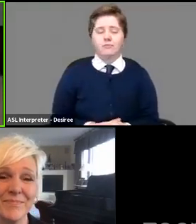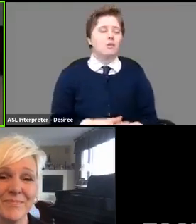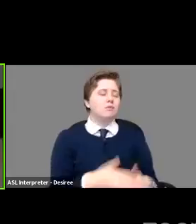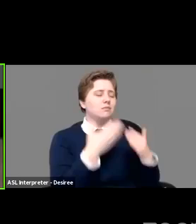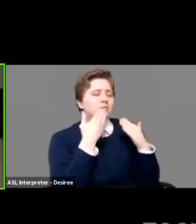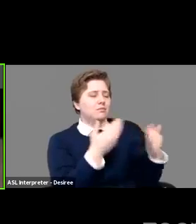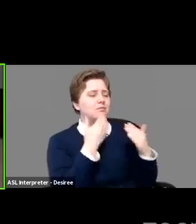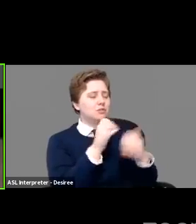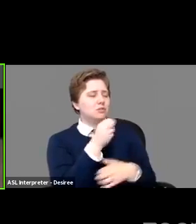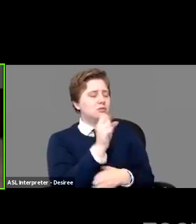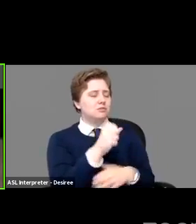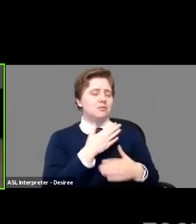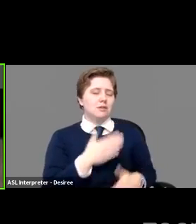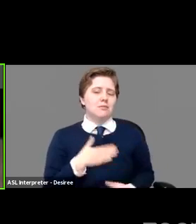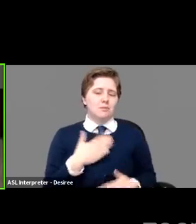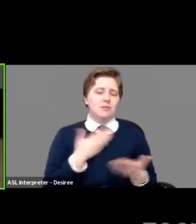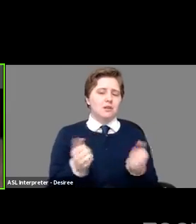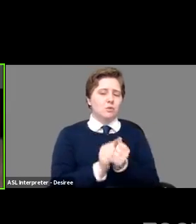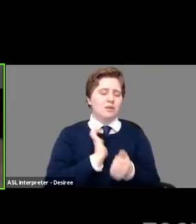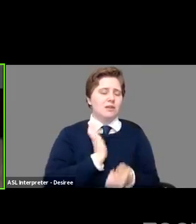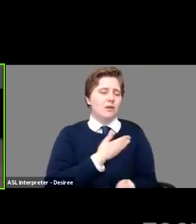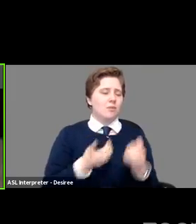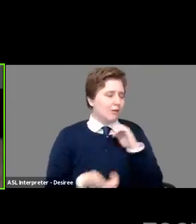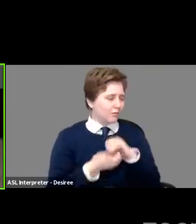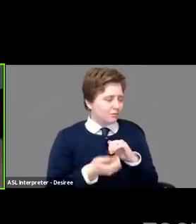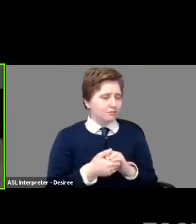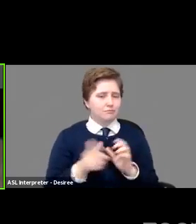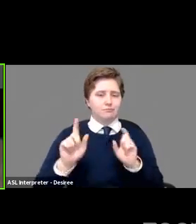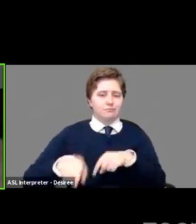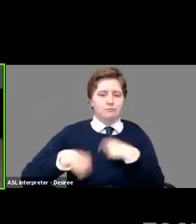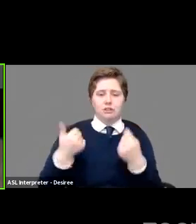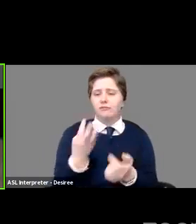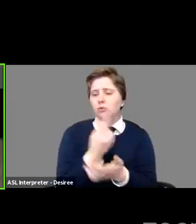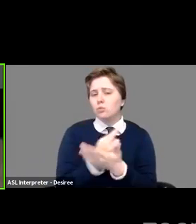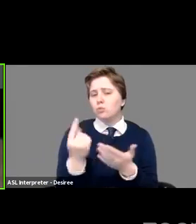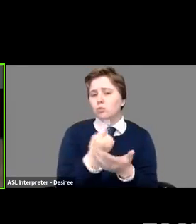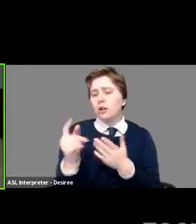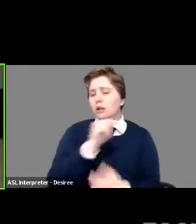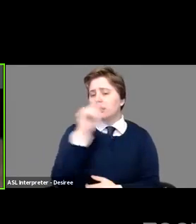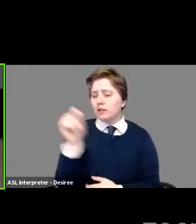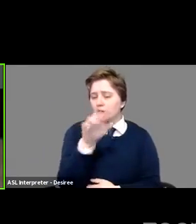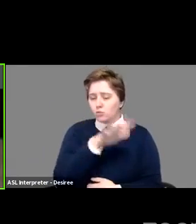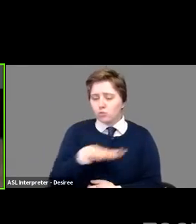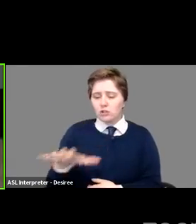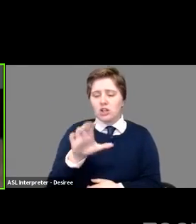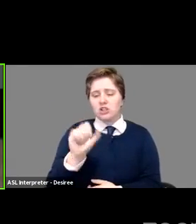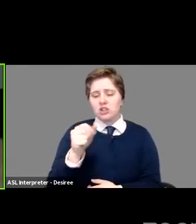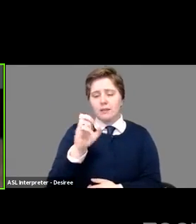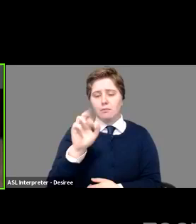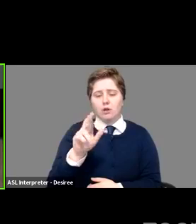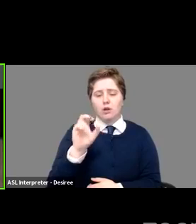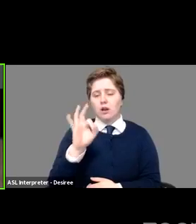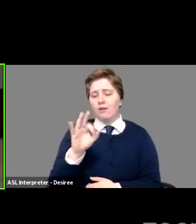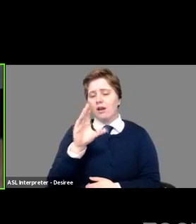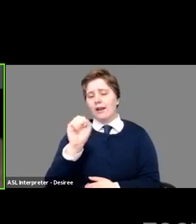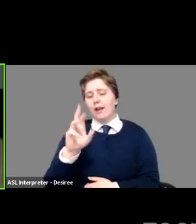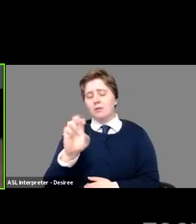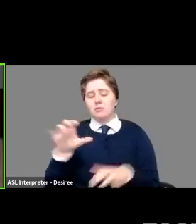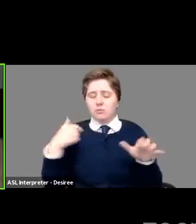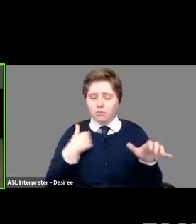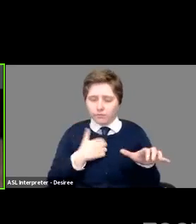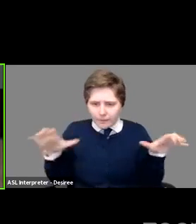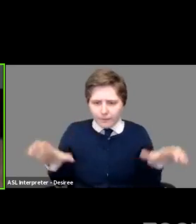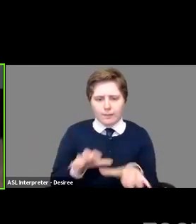It's a pleasure to be here with all of our partners. Over the last several weeks, the Toledo Regional Chamber of Commerce has been actively